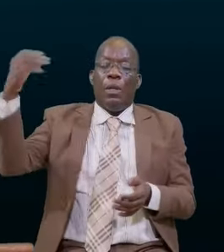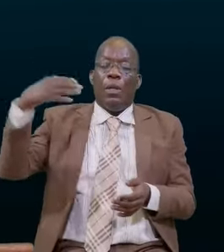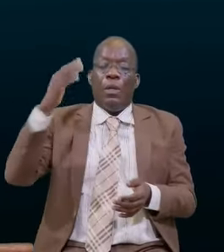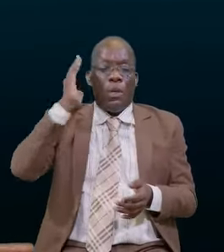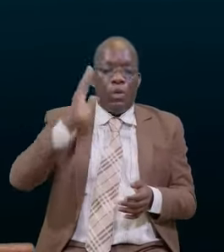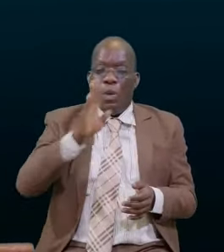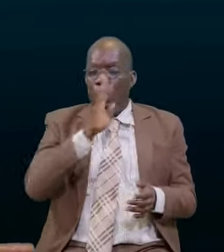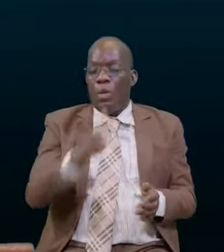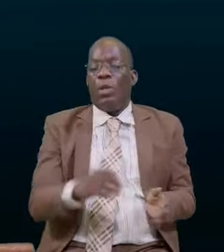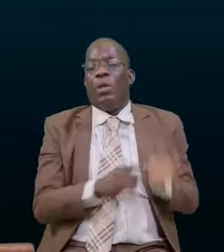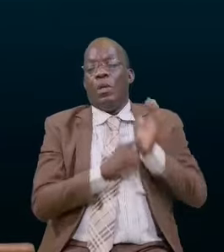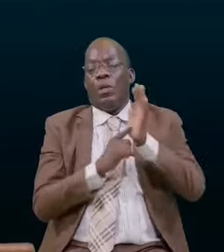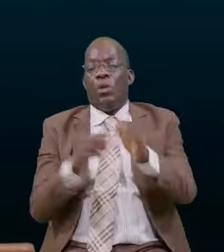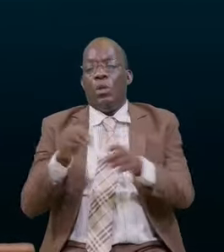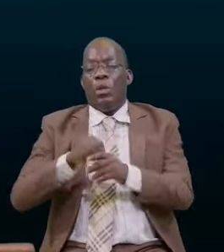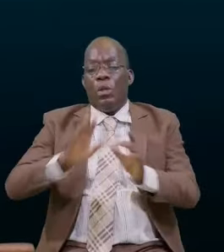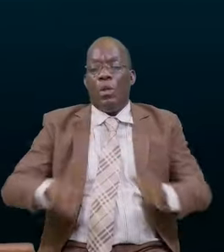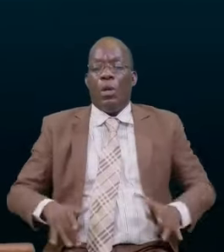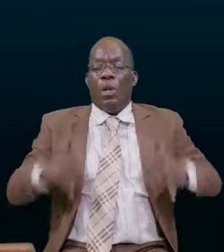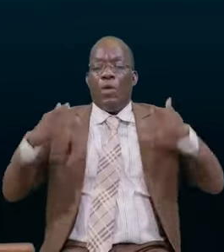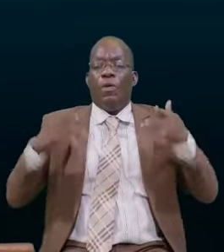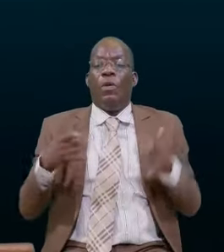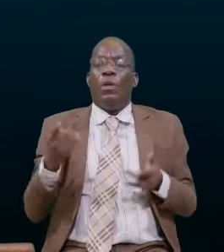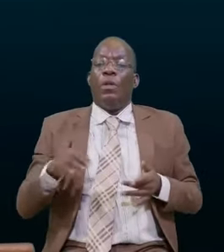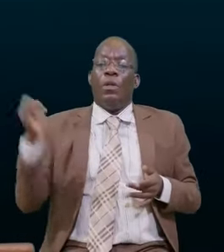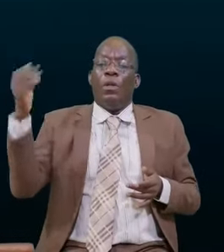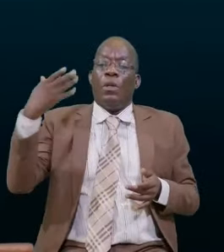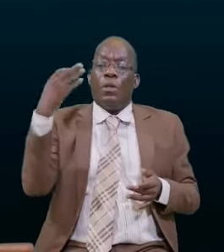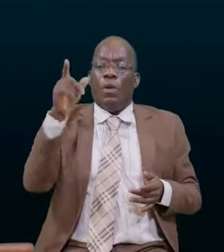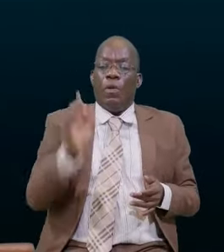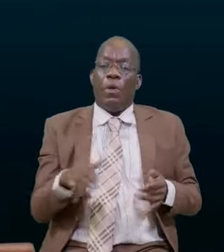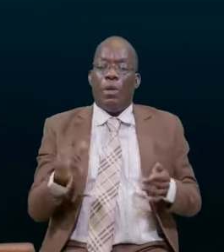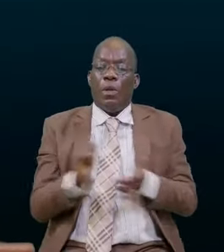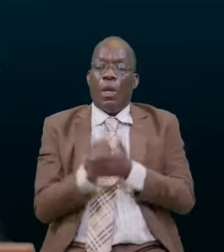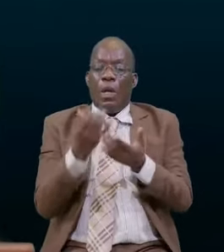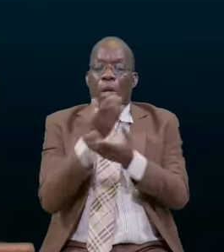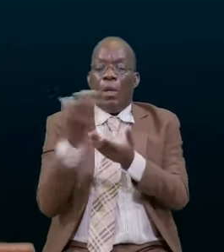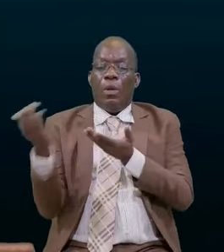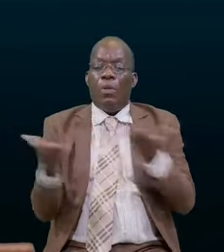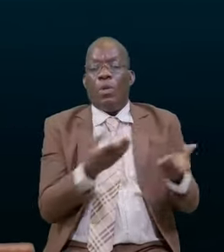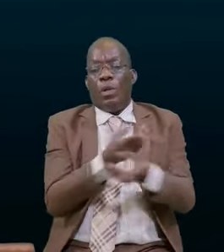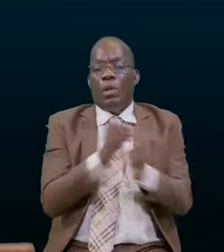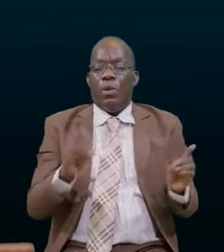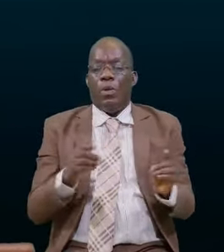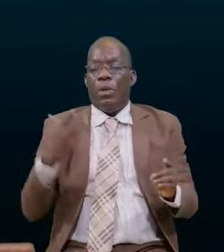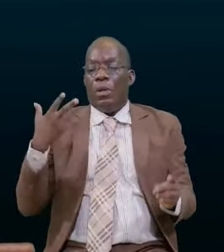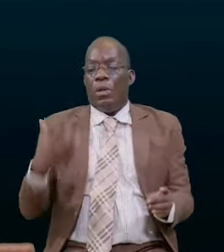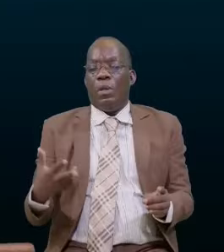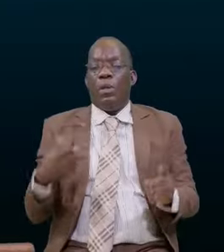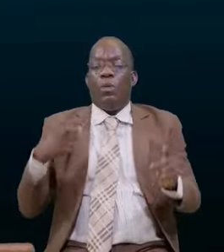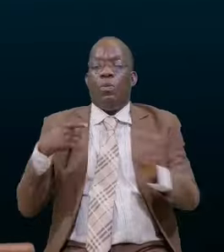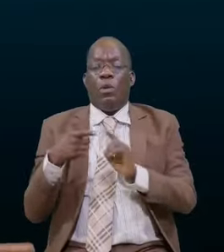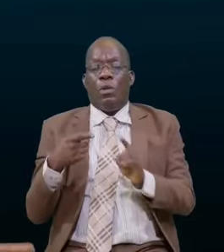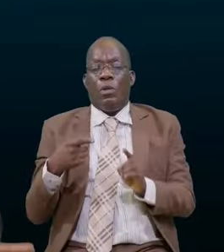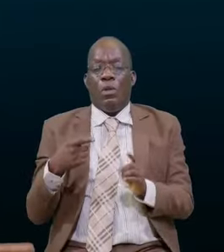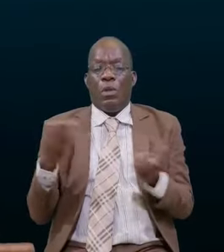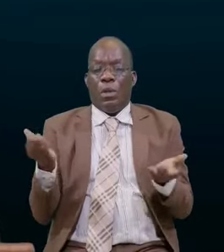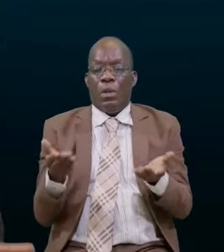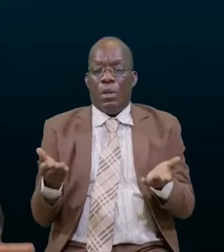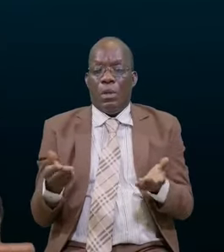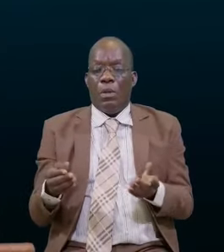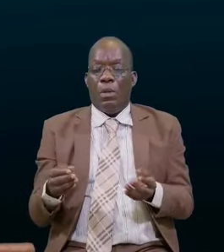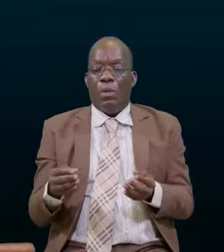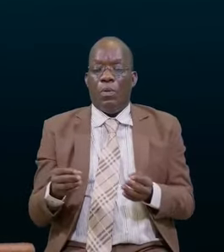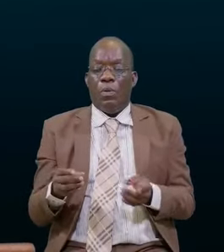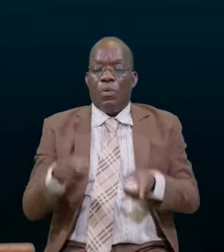of God that brings Deliverance we're going to look at these three points under this subject number one determined